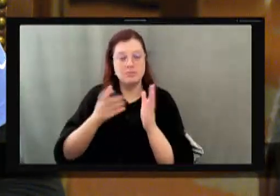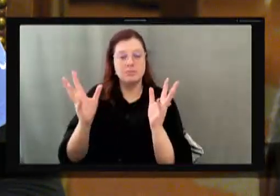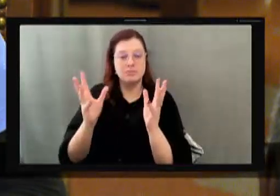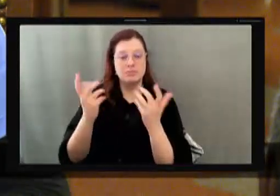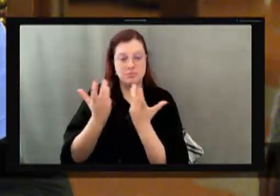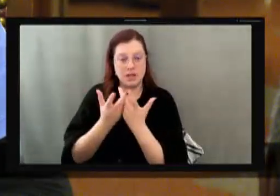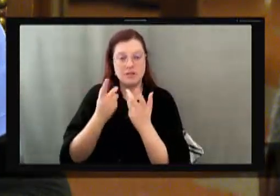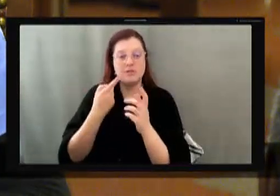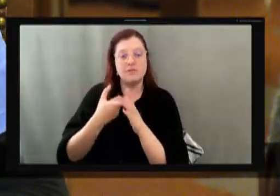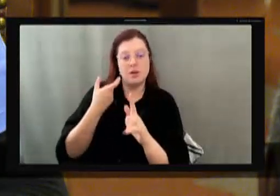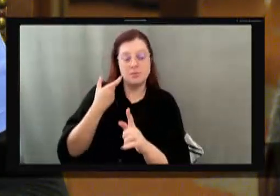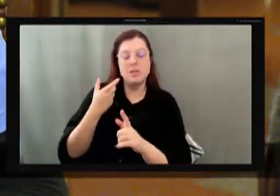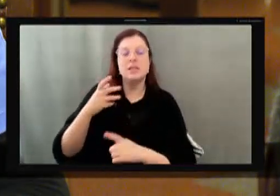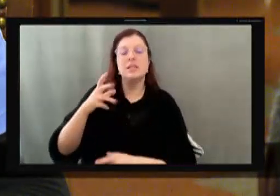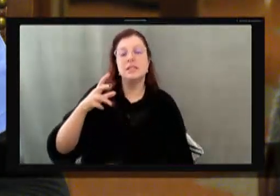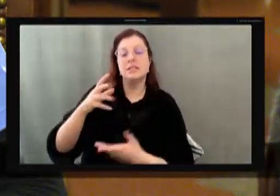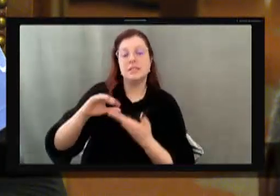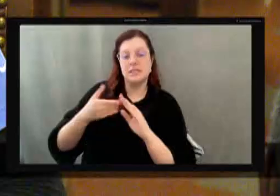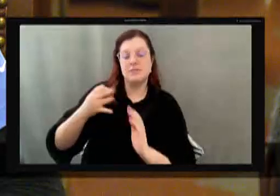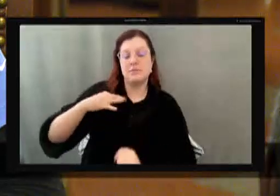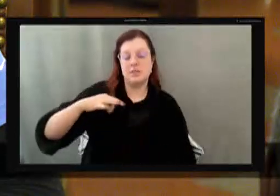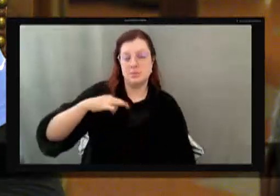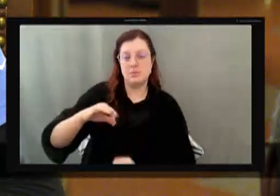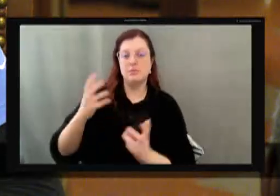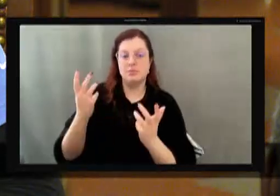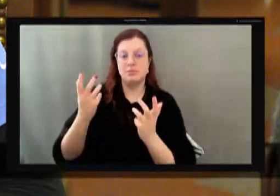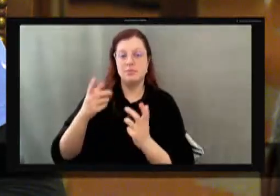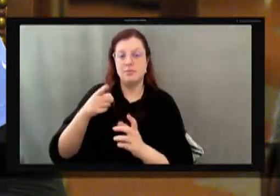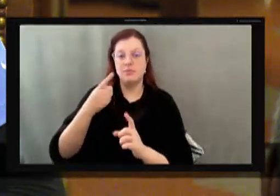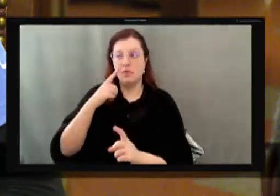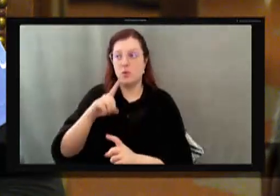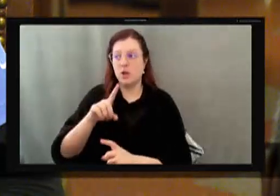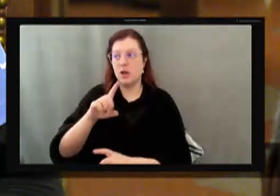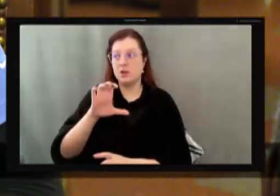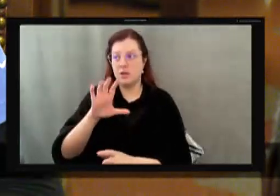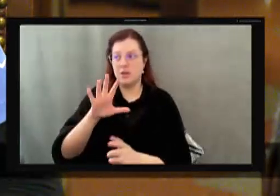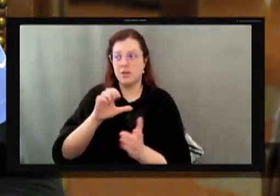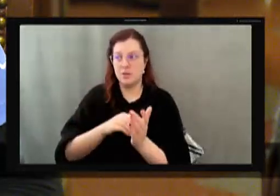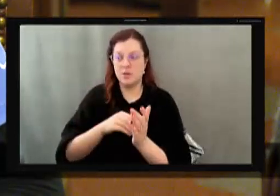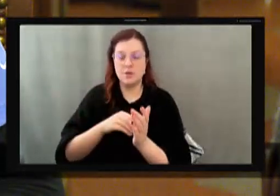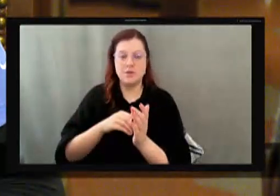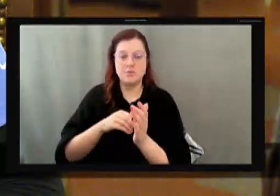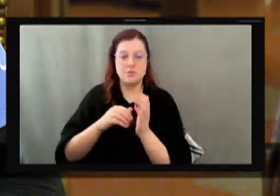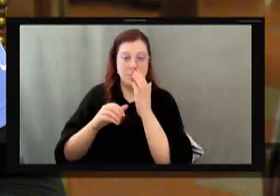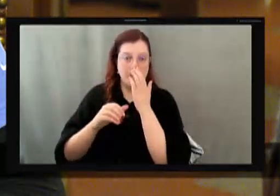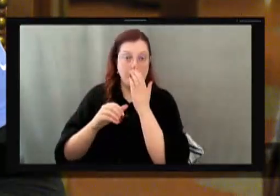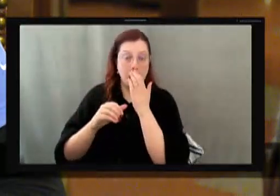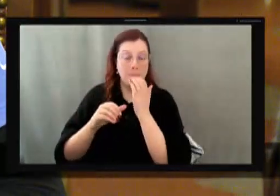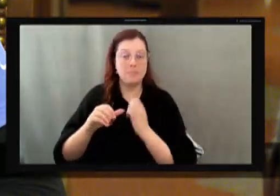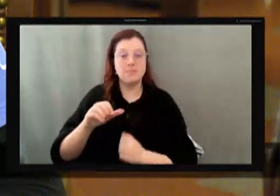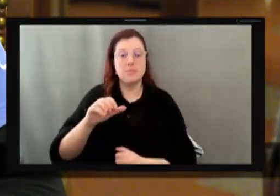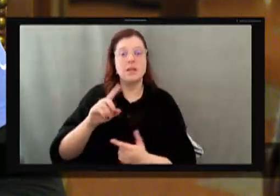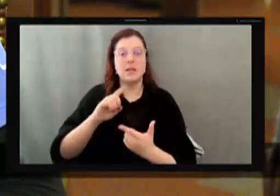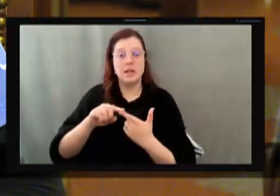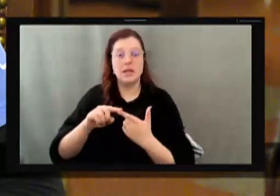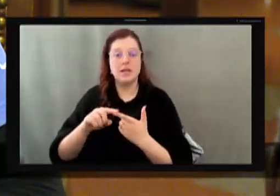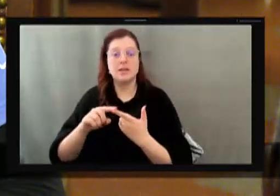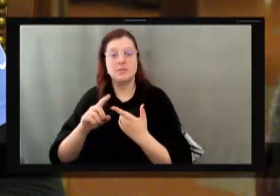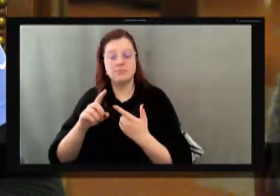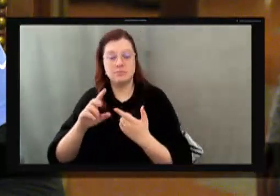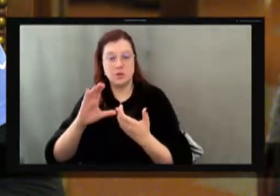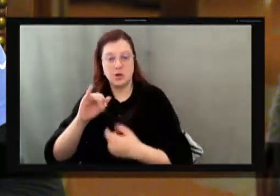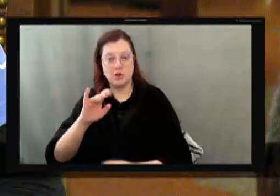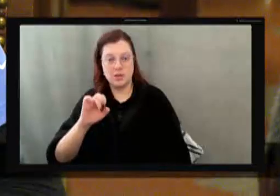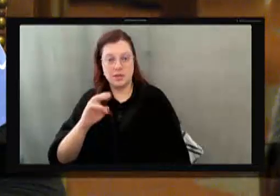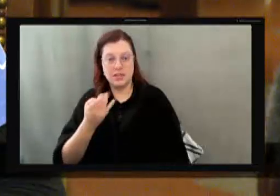exceed $130 and a match from Carnegie Mellon University in an amount not to exceed $200,000 for this stated purpose for a